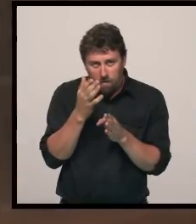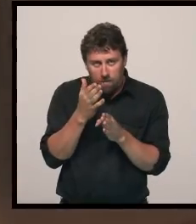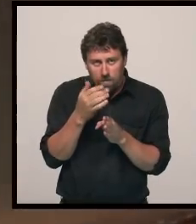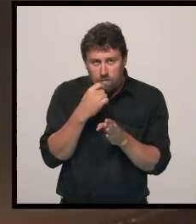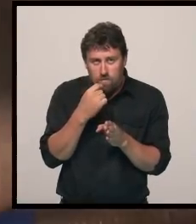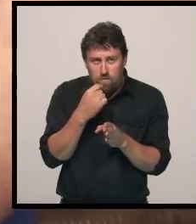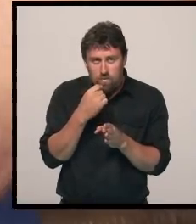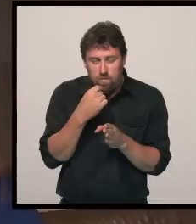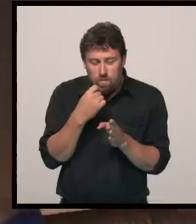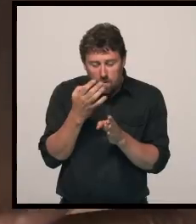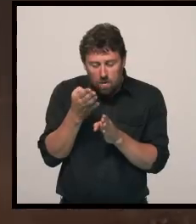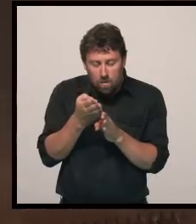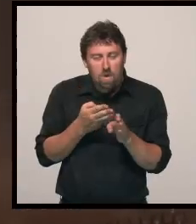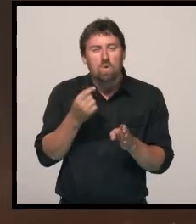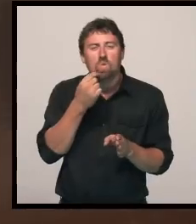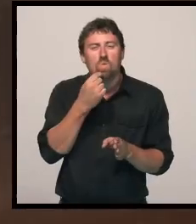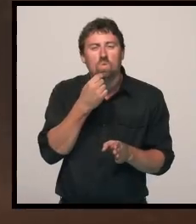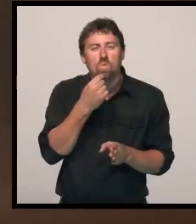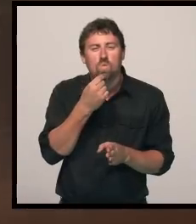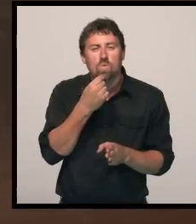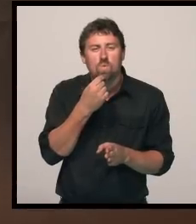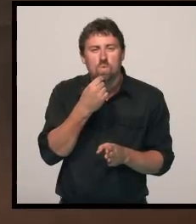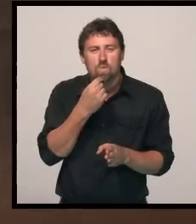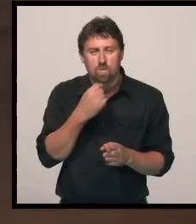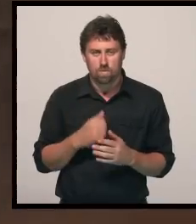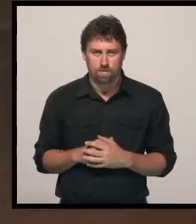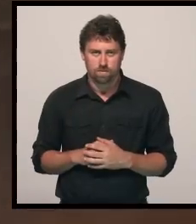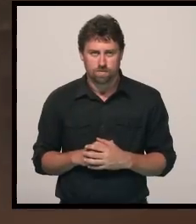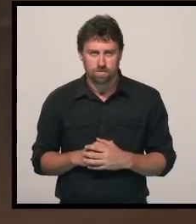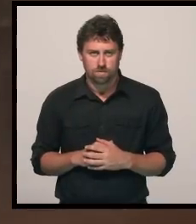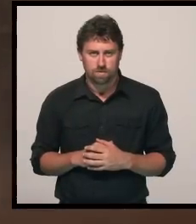with a very fine saw, just on the inside